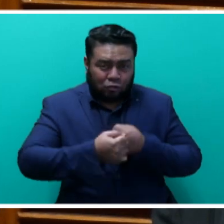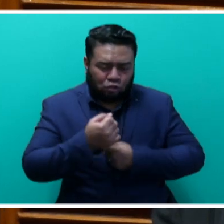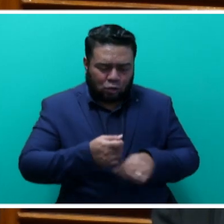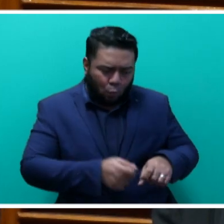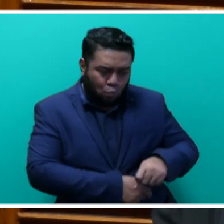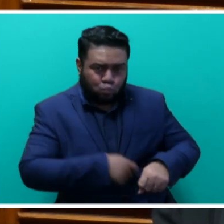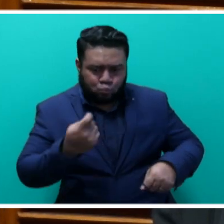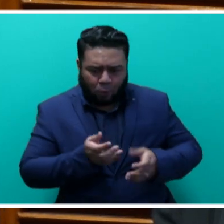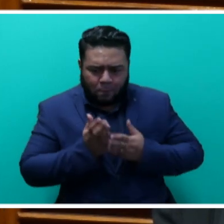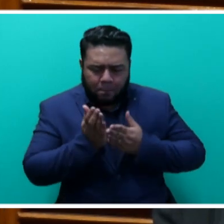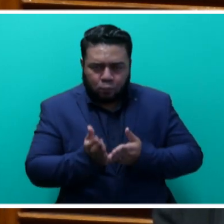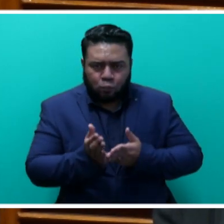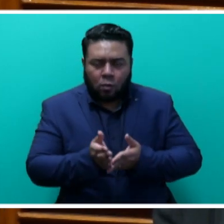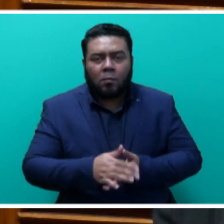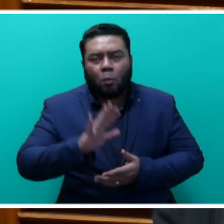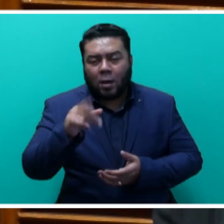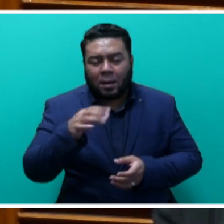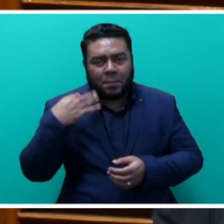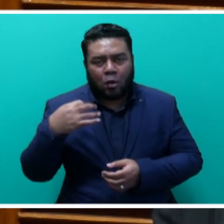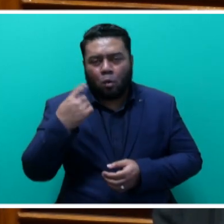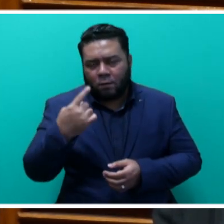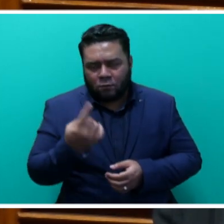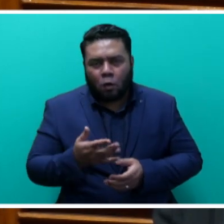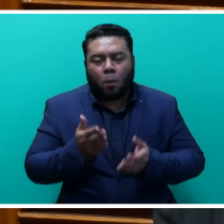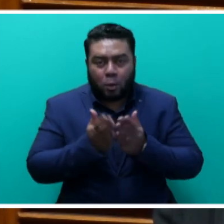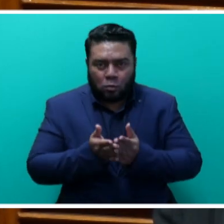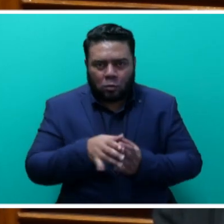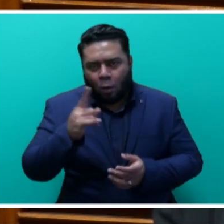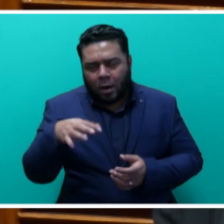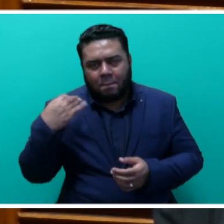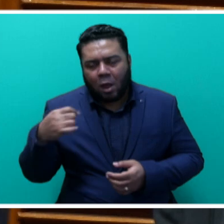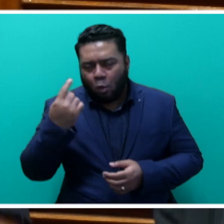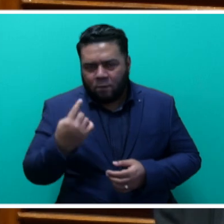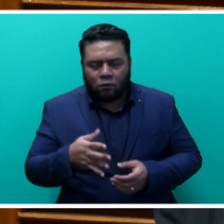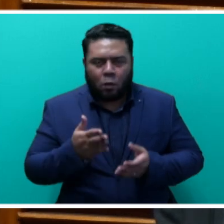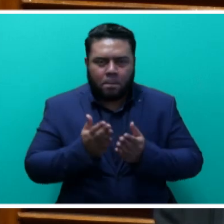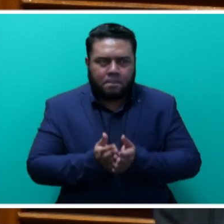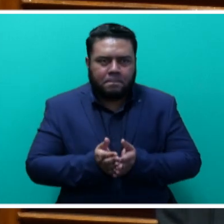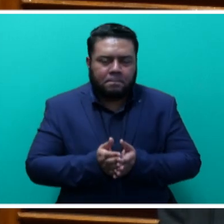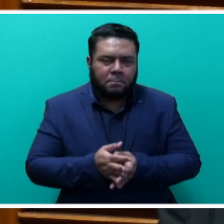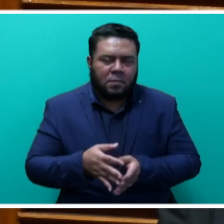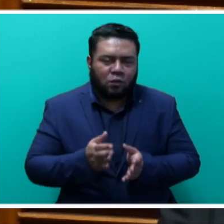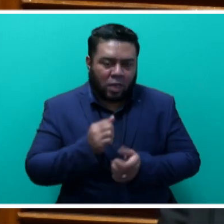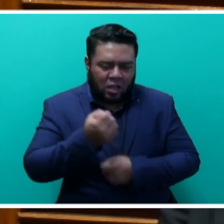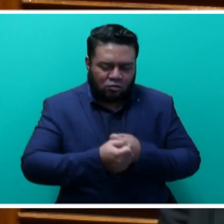1 applicant applied only for a boat and 1 applied only for an engine. This is on the 1/3 to 1/3 scheme, Mr. Speaker,